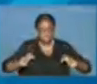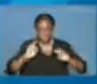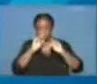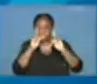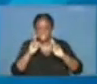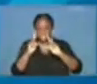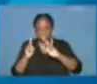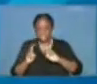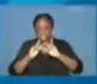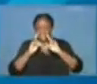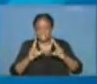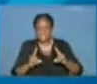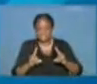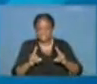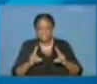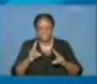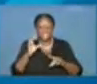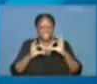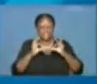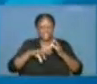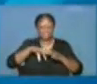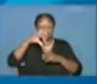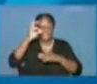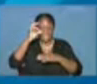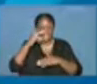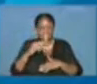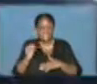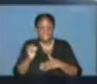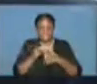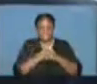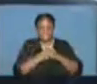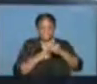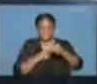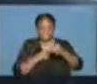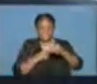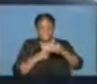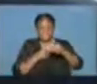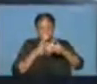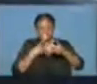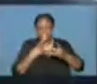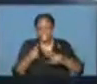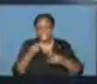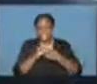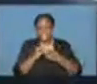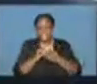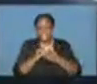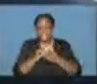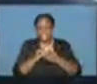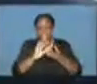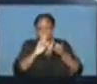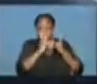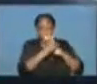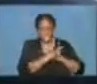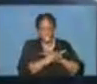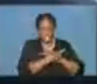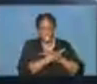and answers, and now his family hopes his nightmare could soon come to an end. Somewhere around the pandemic, his personality changed a little bit,